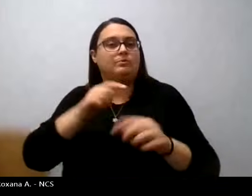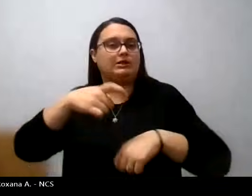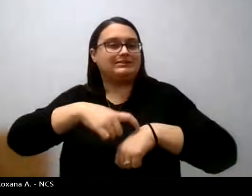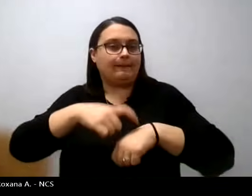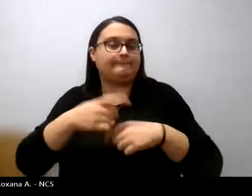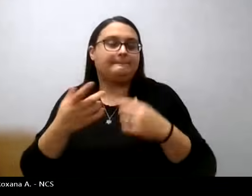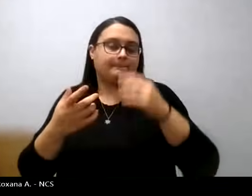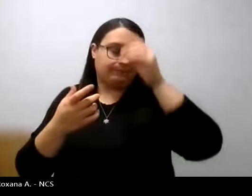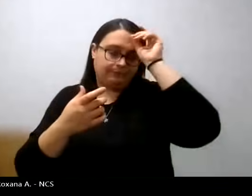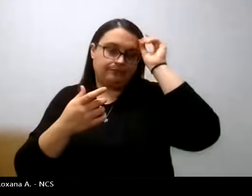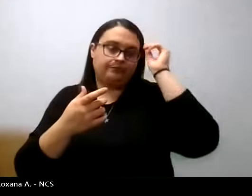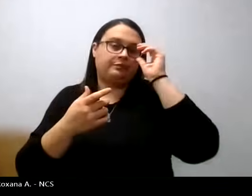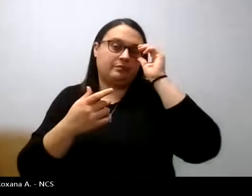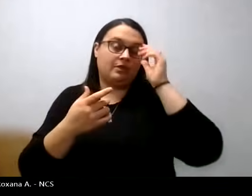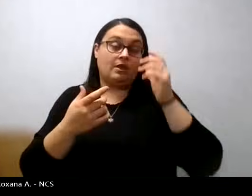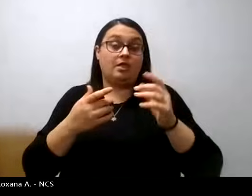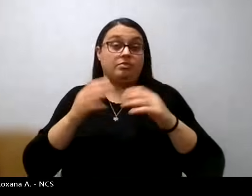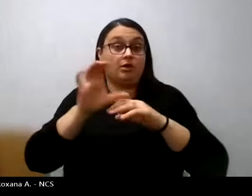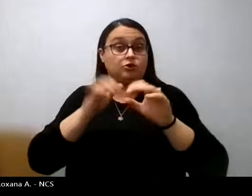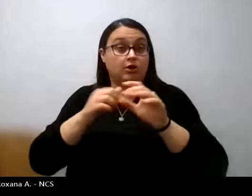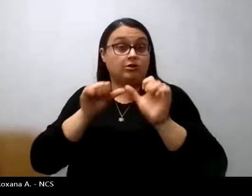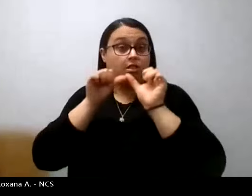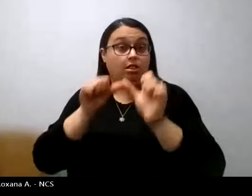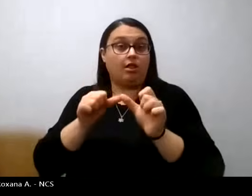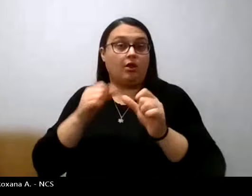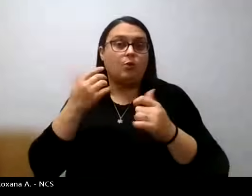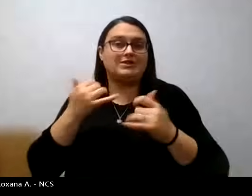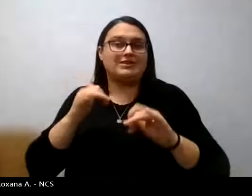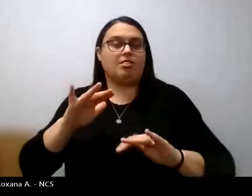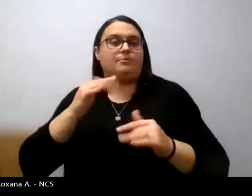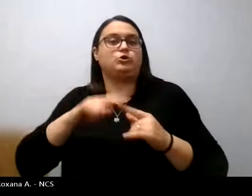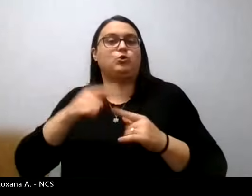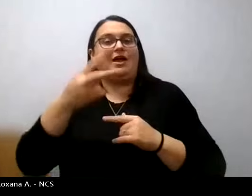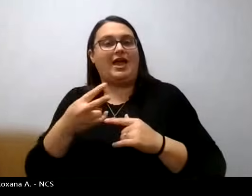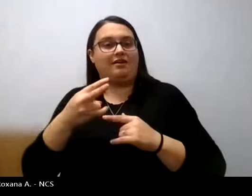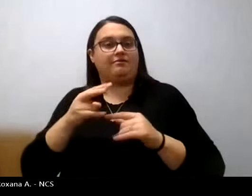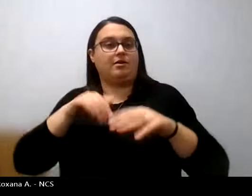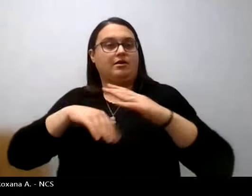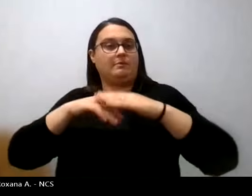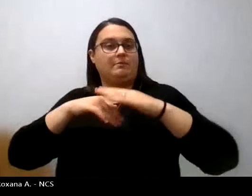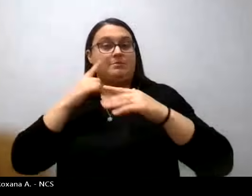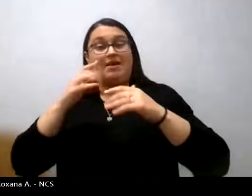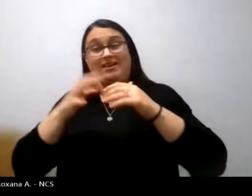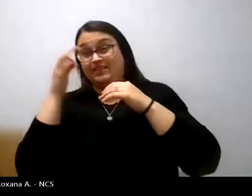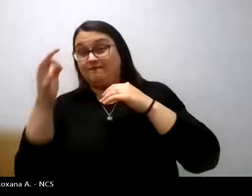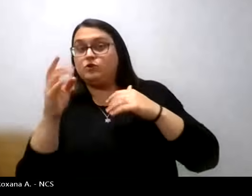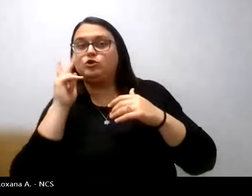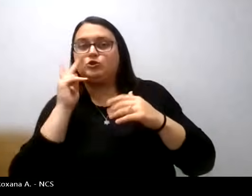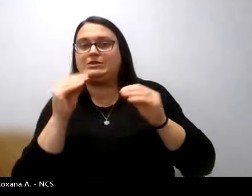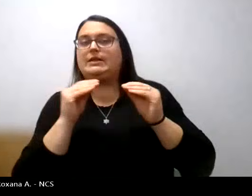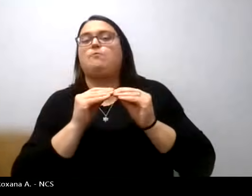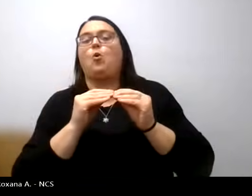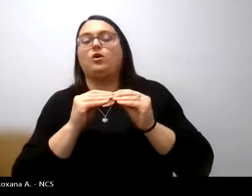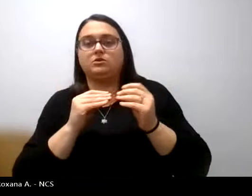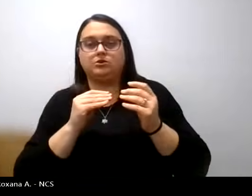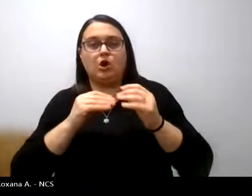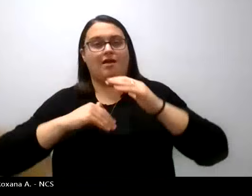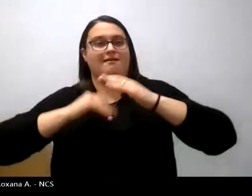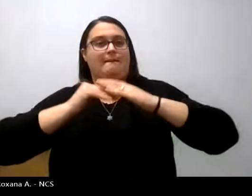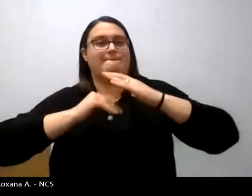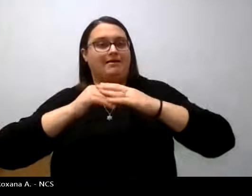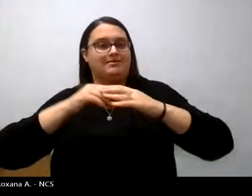obviously, while that construction is ongoing, we're still limited to half capacity, but in the future years, you'll see a lot more capacity